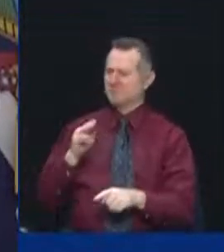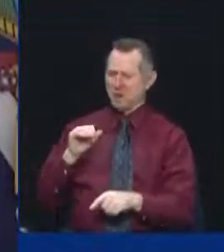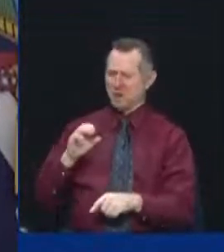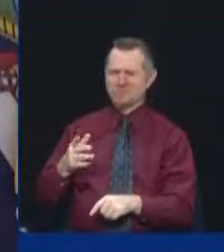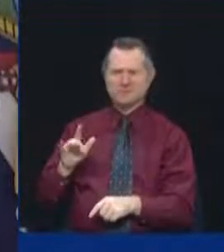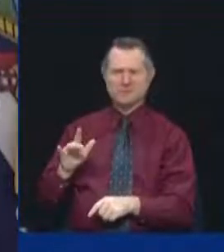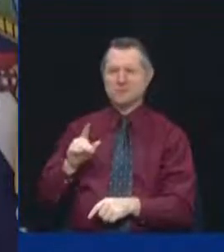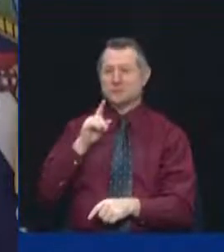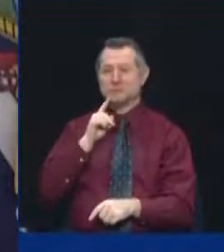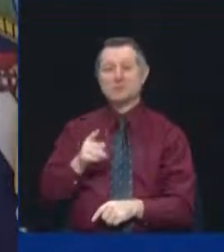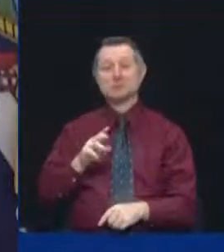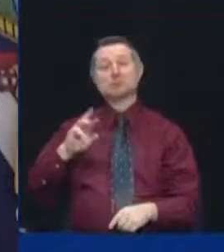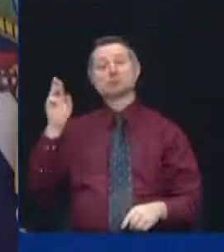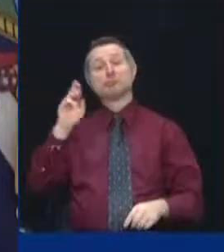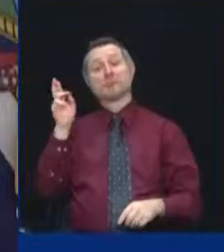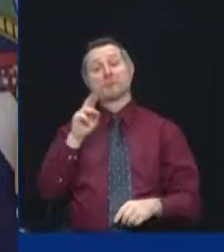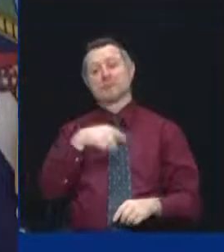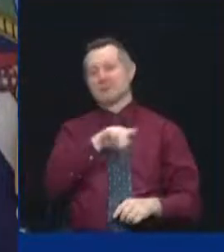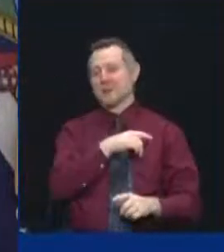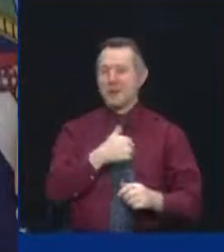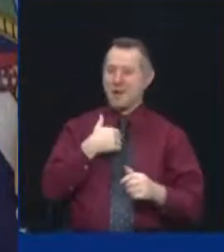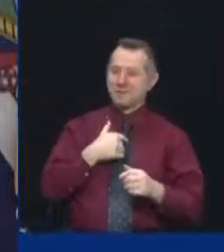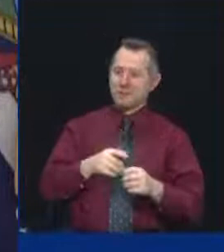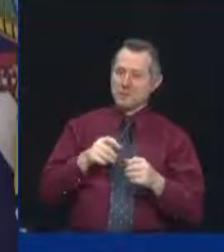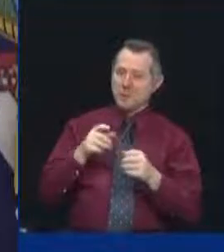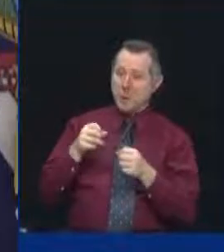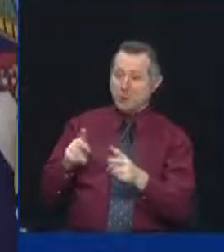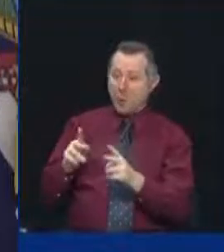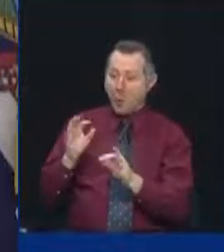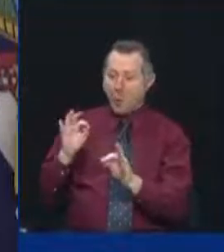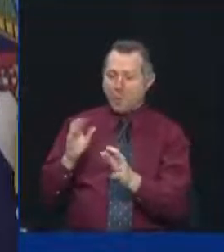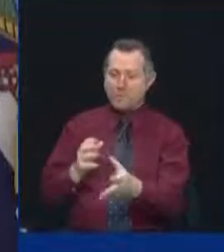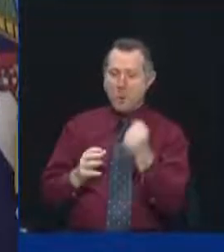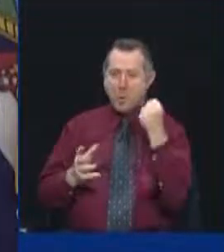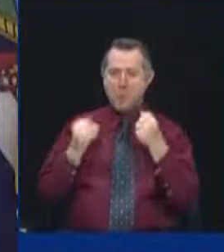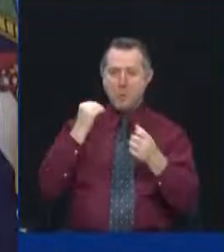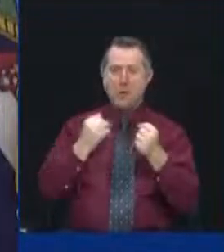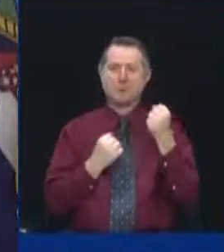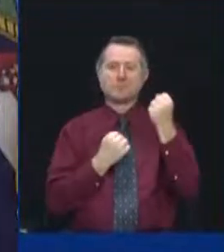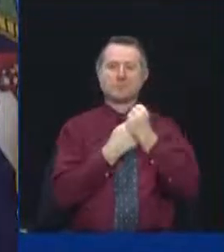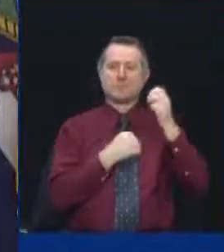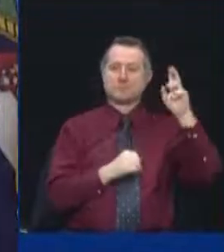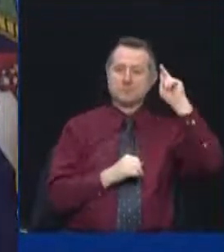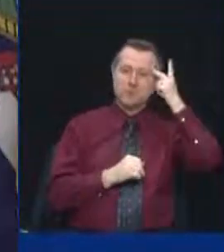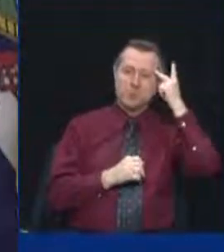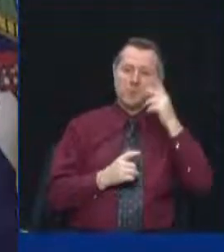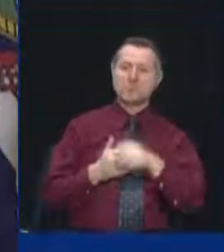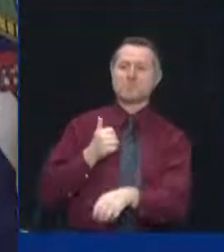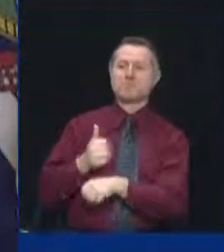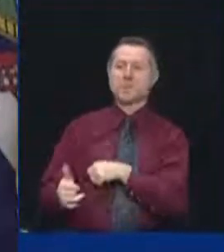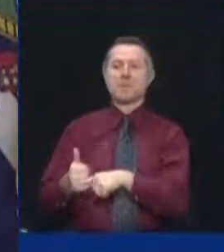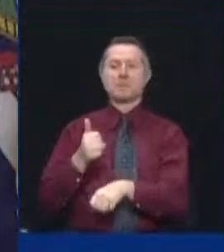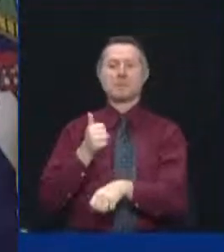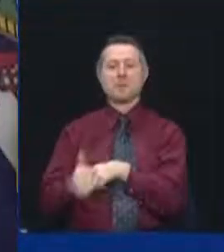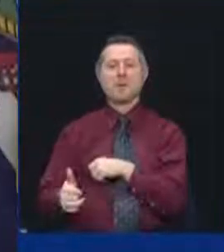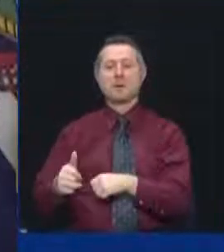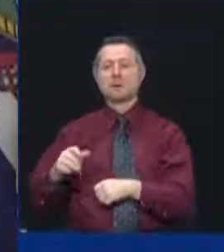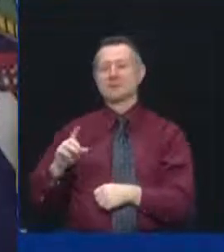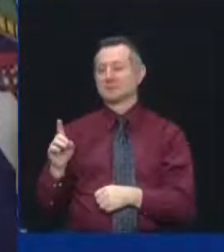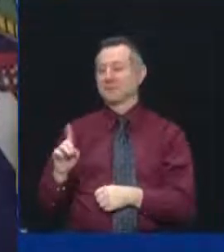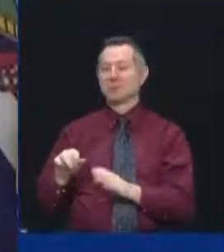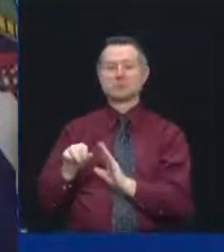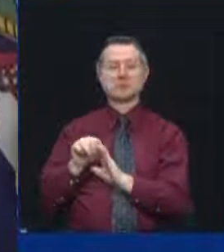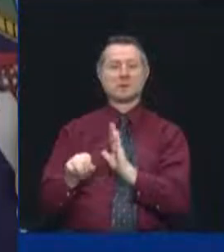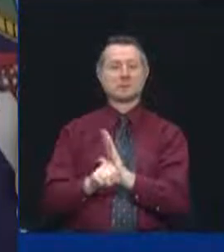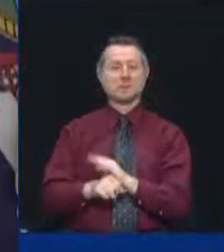to politicize it and blame Democratic states. They then not only politicized it, they